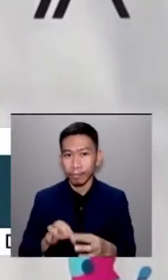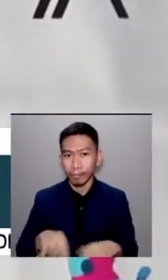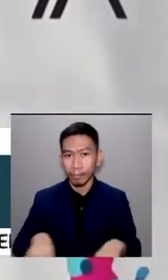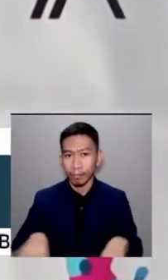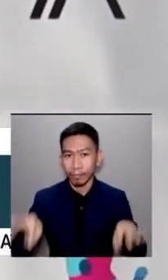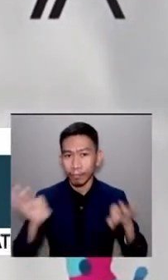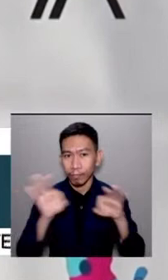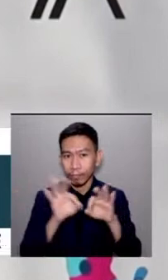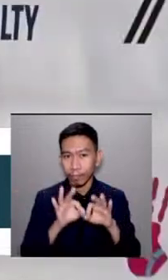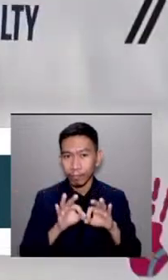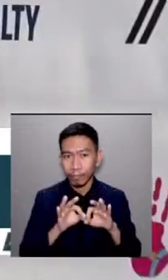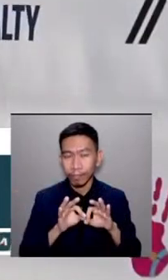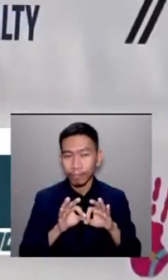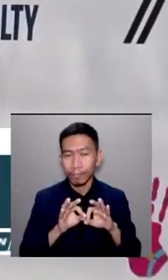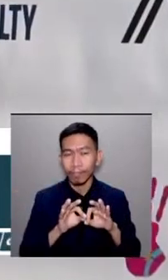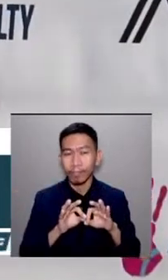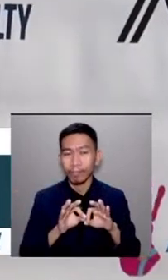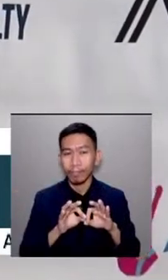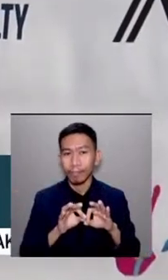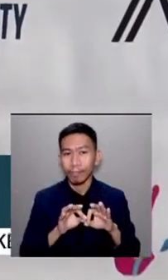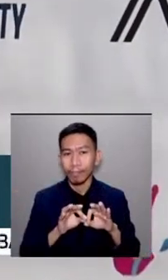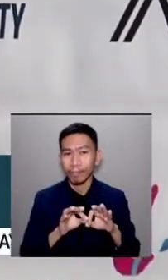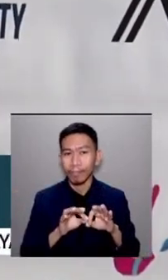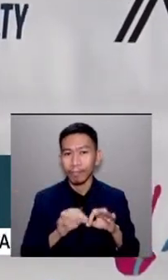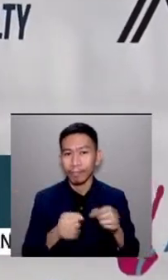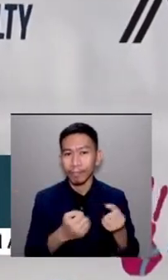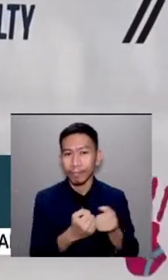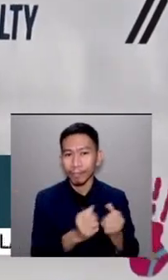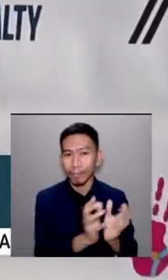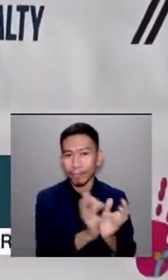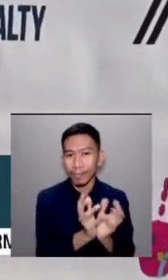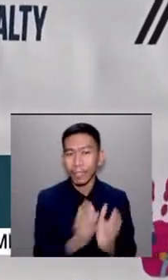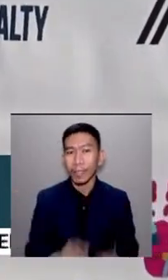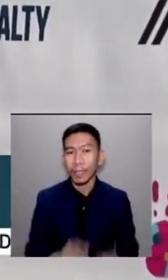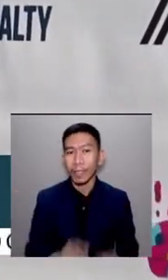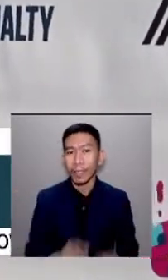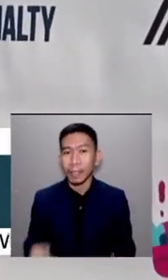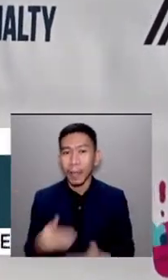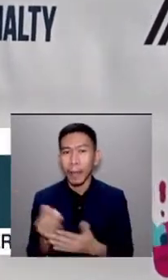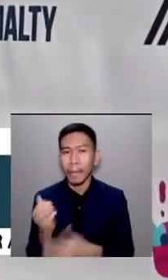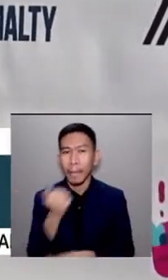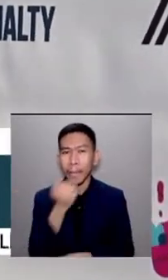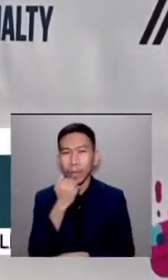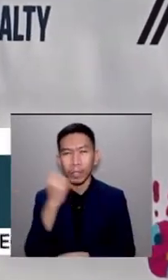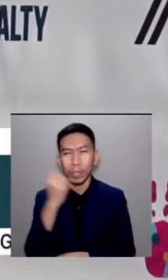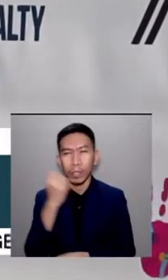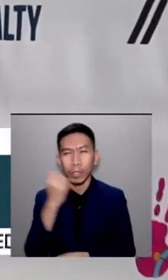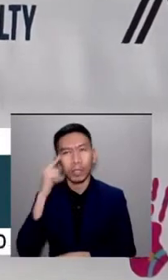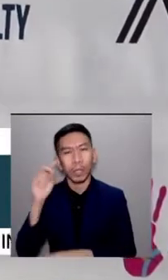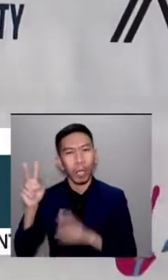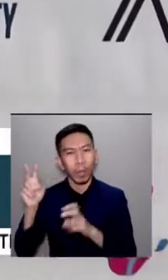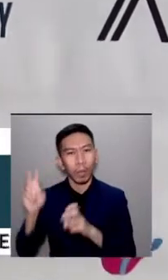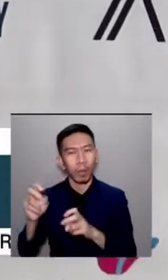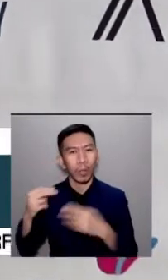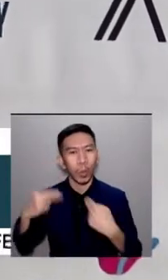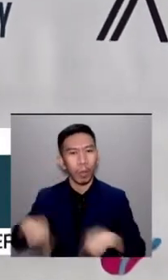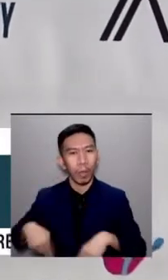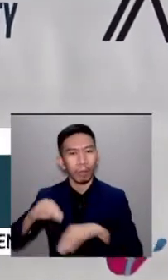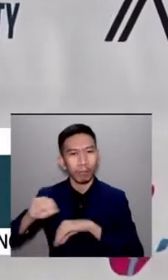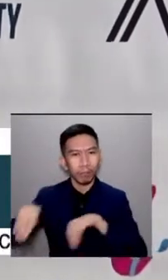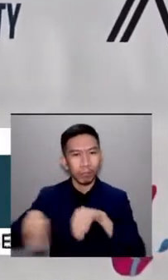Bowl, unfortunately. There's often a misconception that human trafficking doesn't require